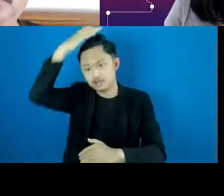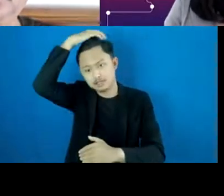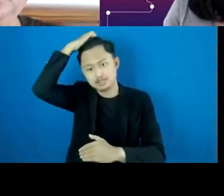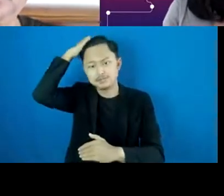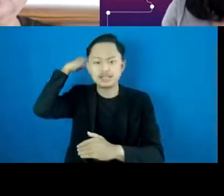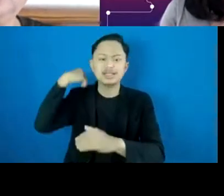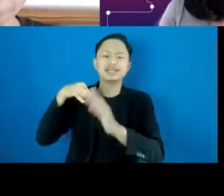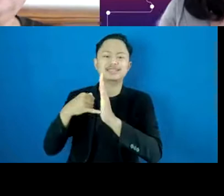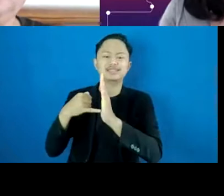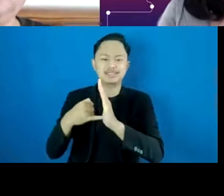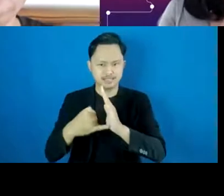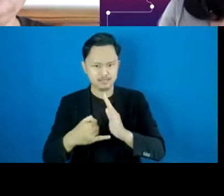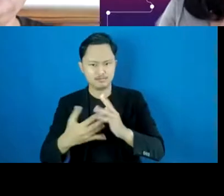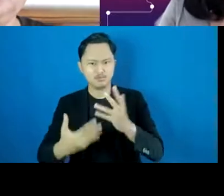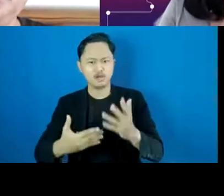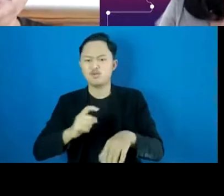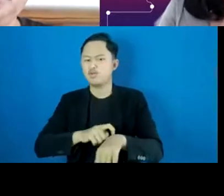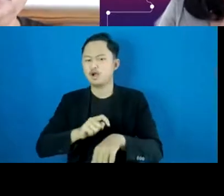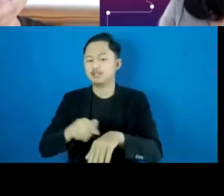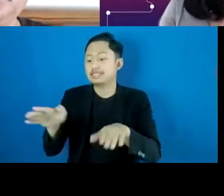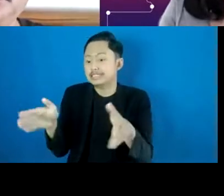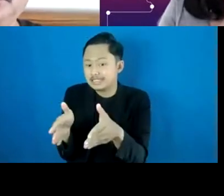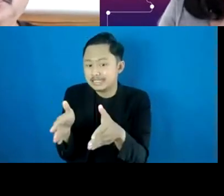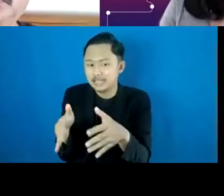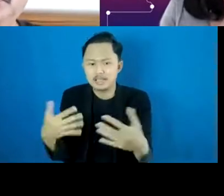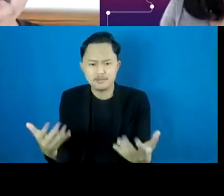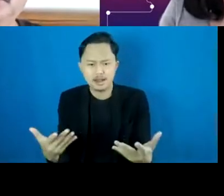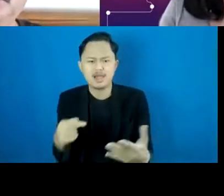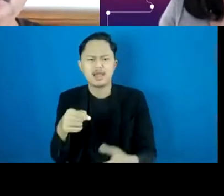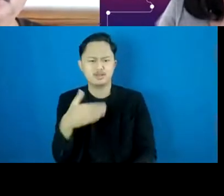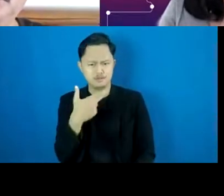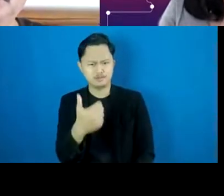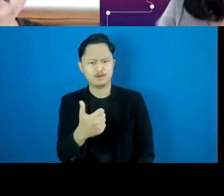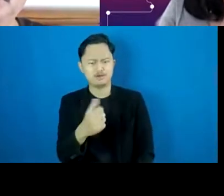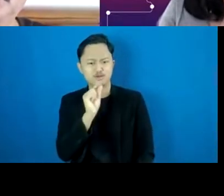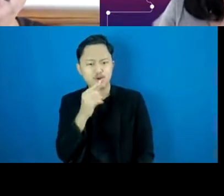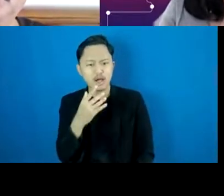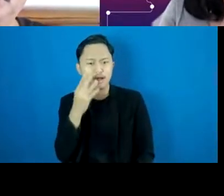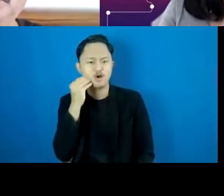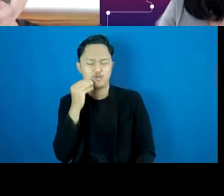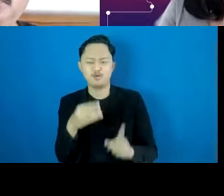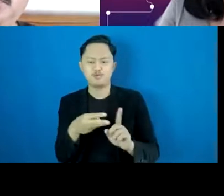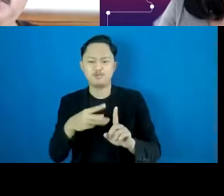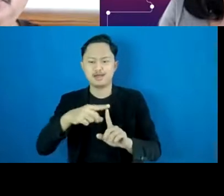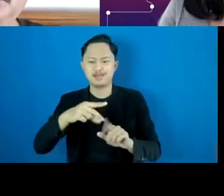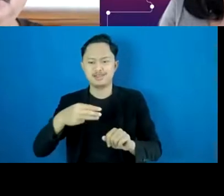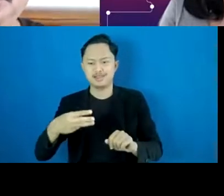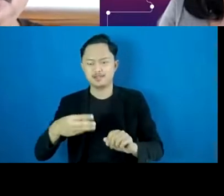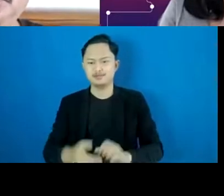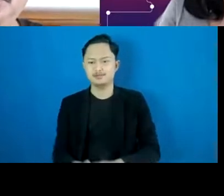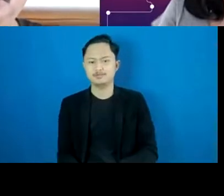it actually is good for the battery life as well. So it's a very case-to-case basis analysis which should be